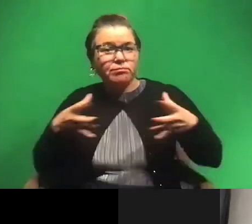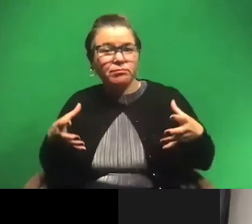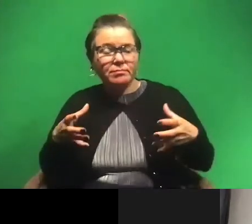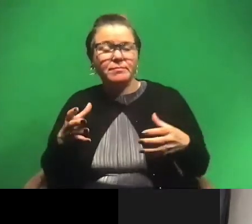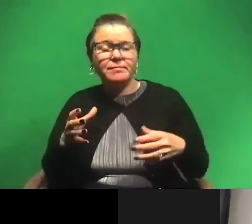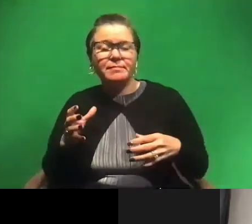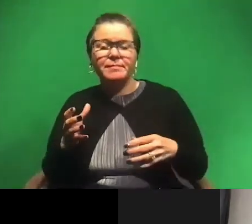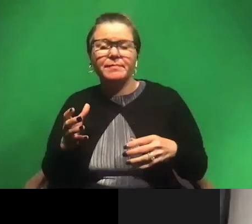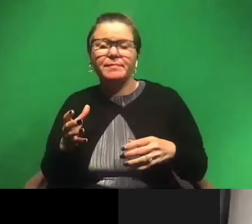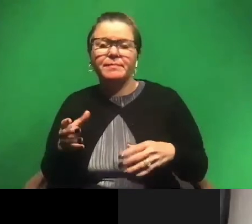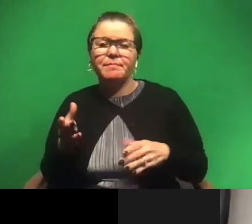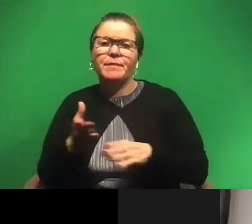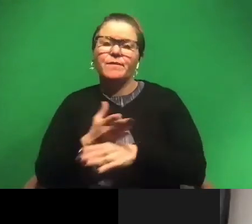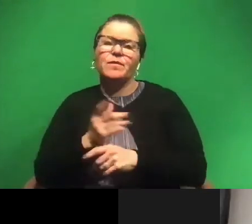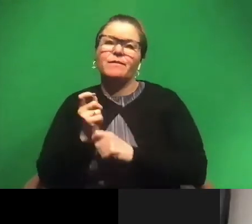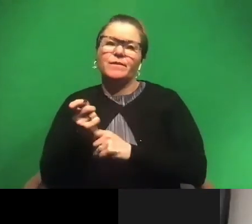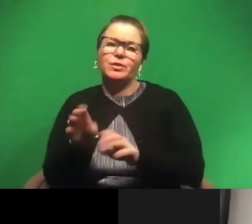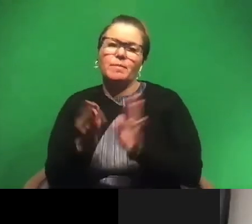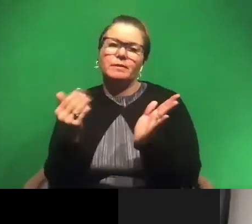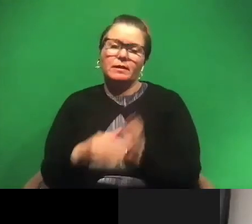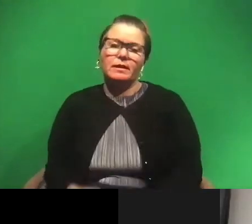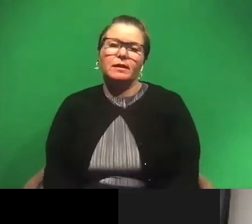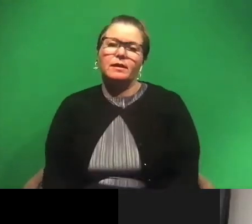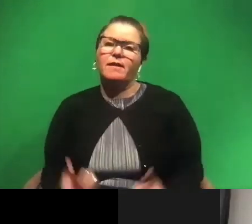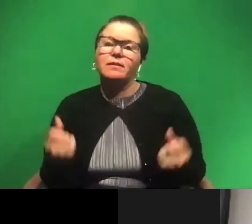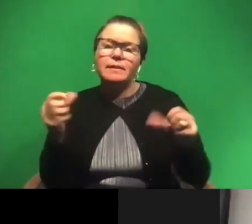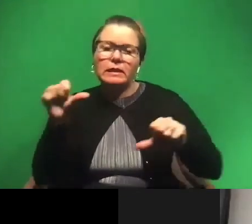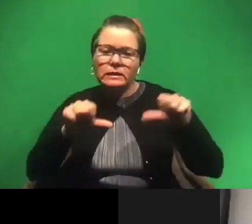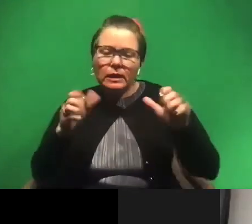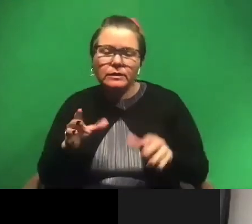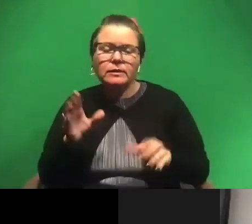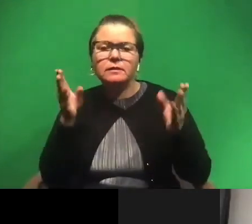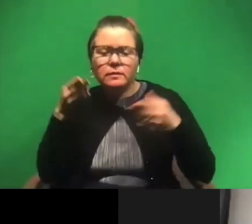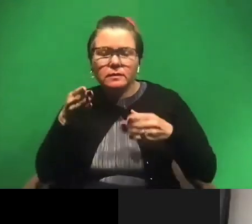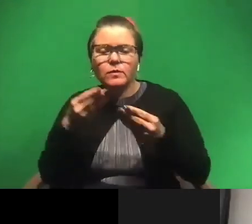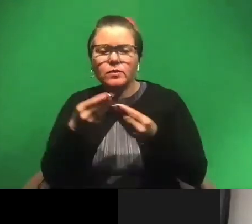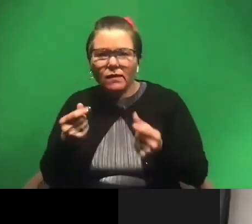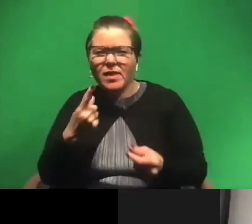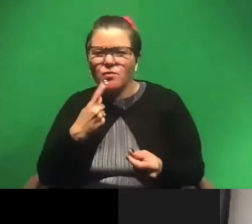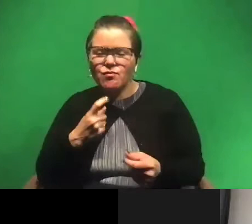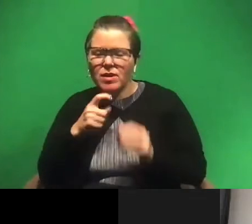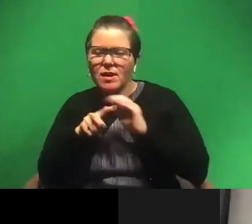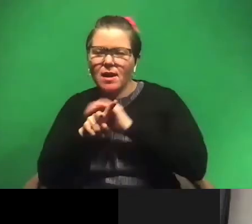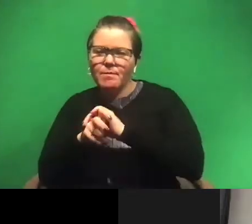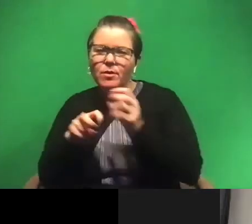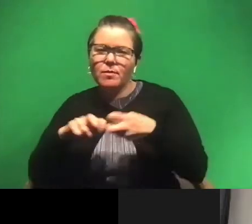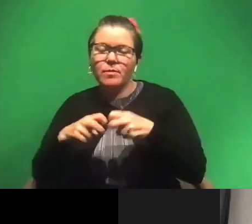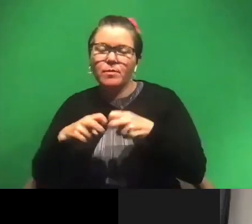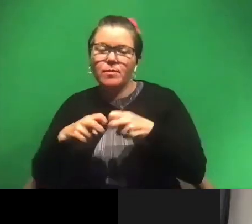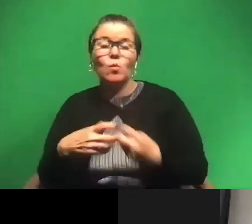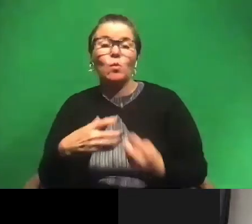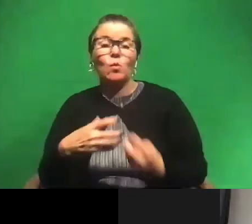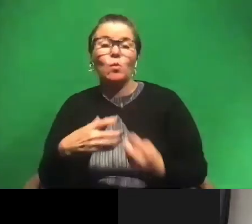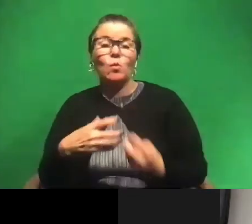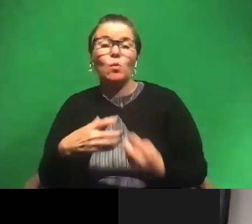fishery reopens. There's a ton of scientists working on solving the red abalone problem as well. White abalone, I can't imagine we'll be